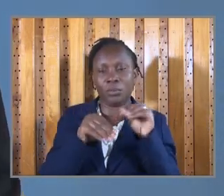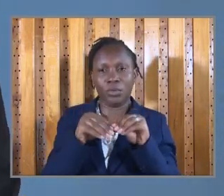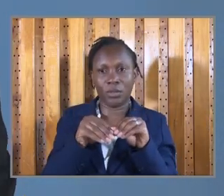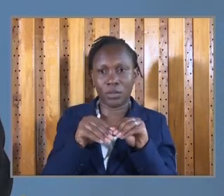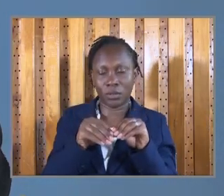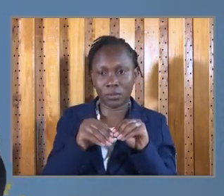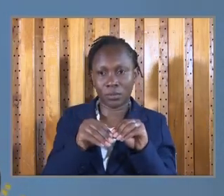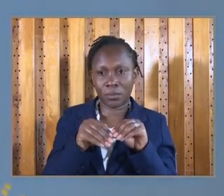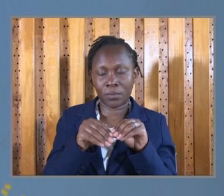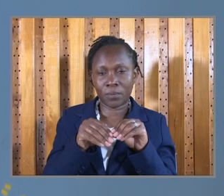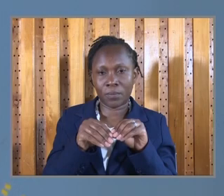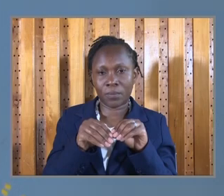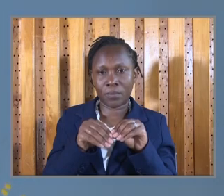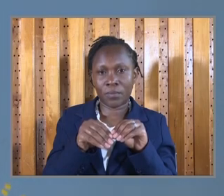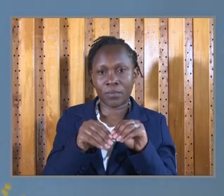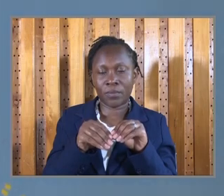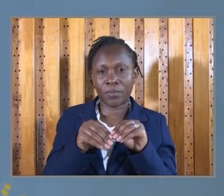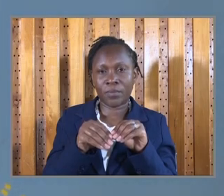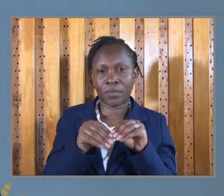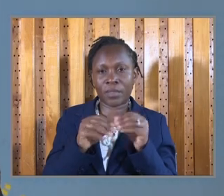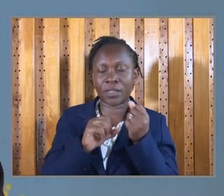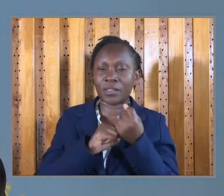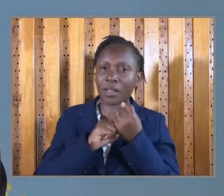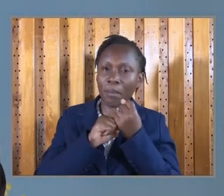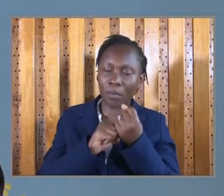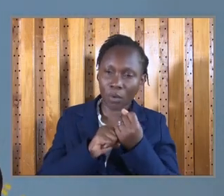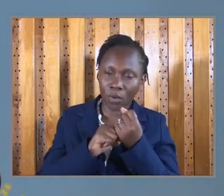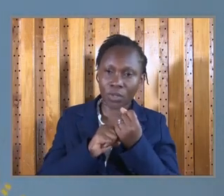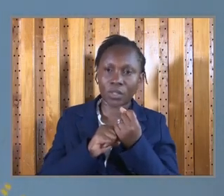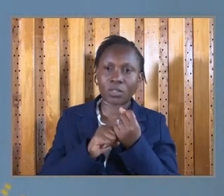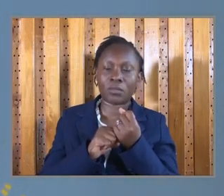Businesses, sectors, non-traditional actors.